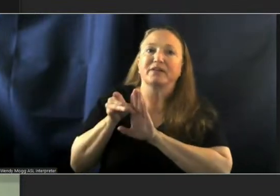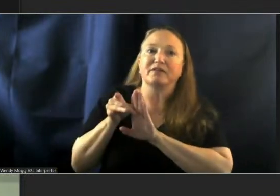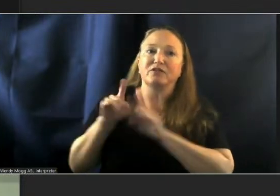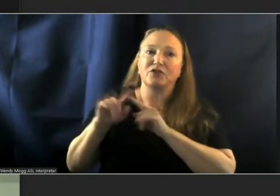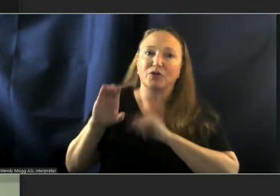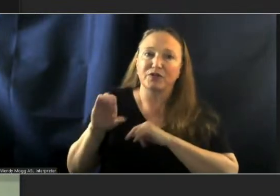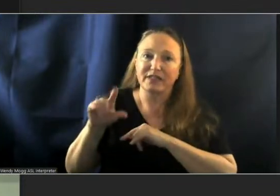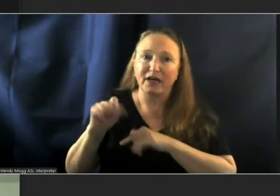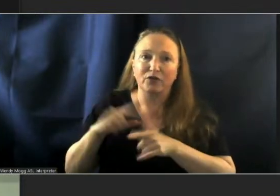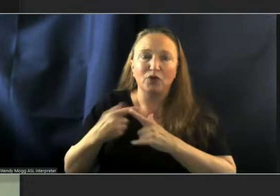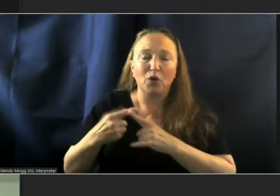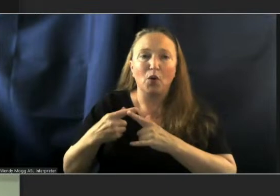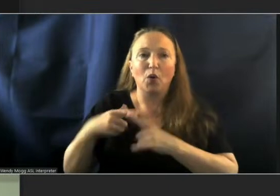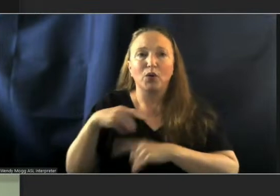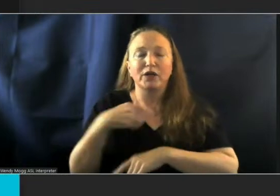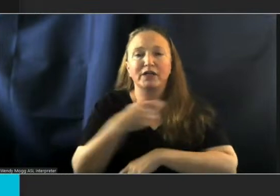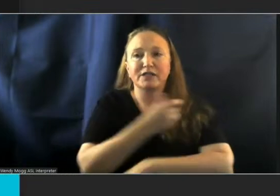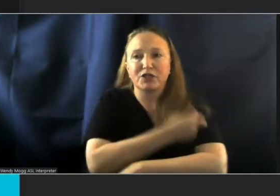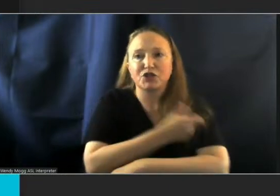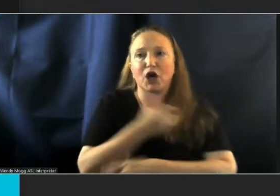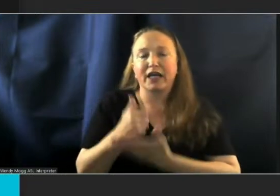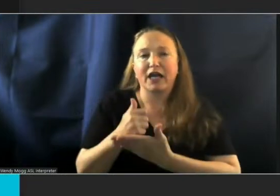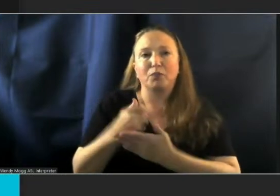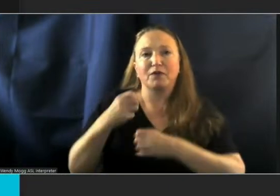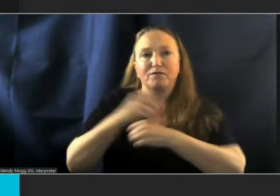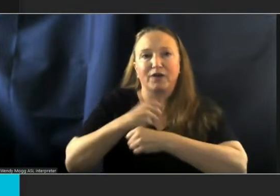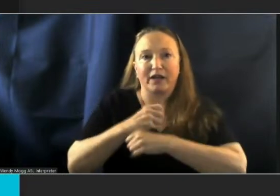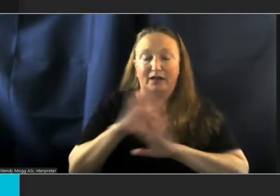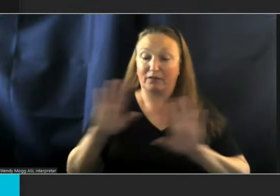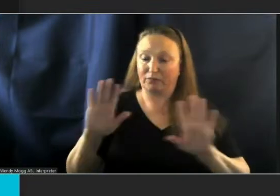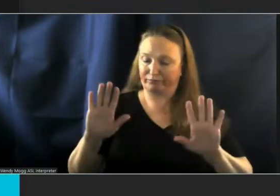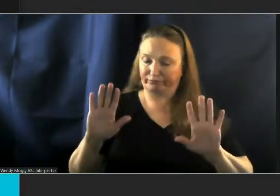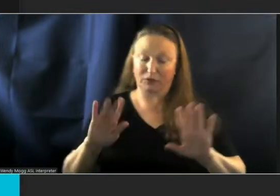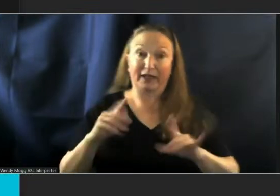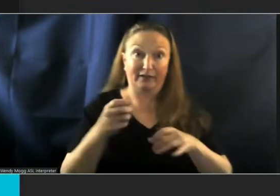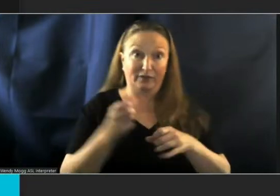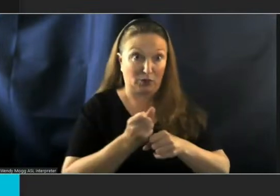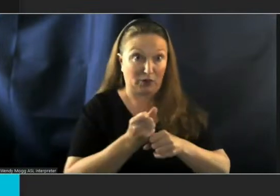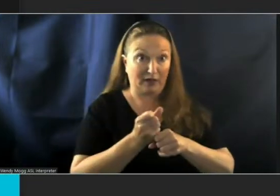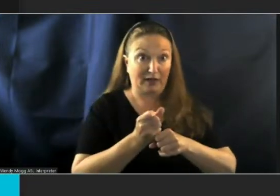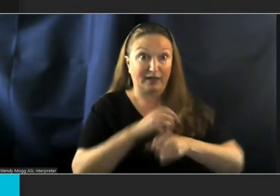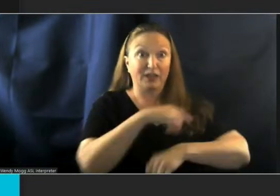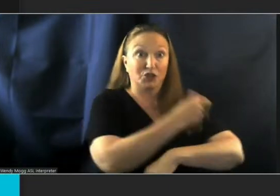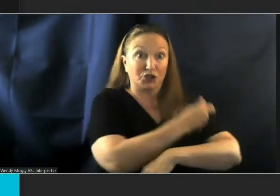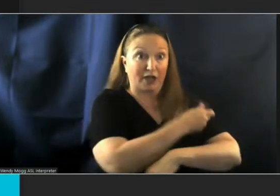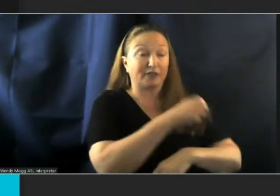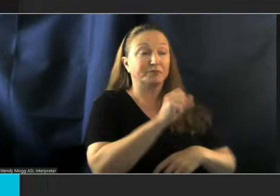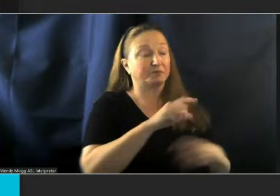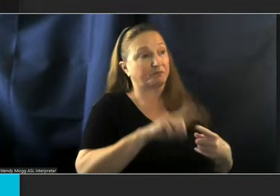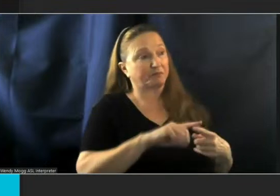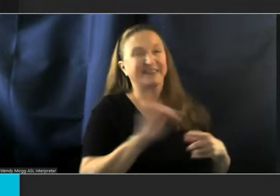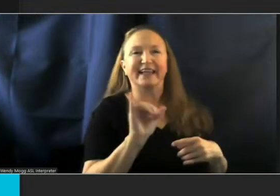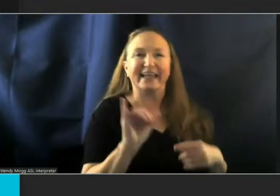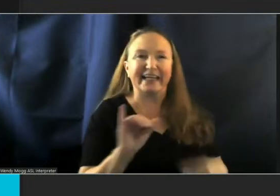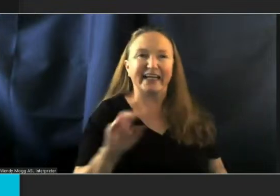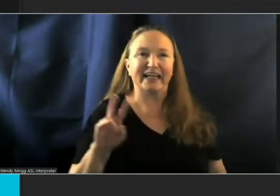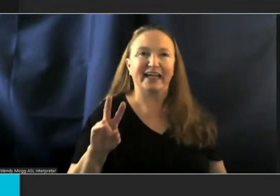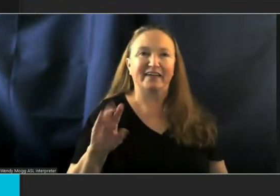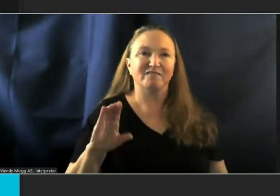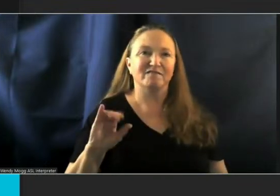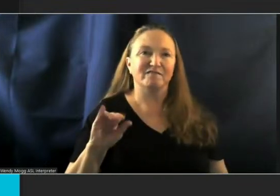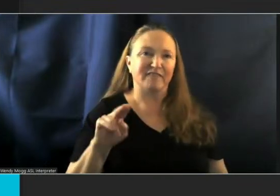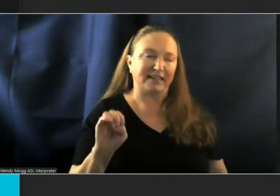it? So you get the shot, and like any vaccine, your